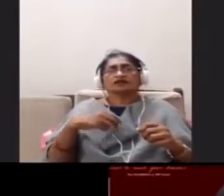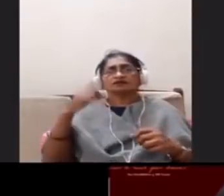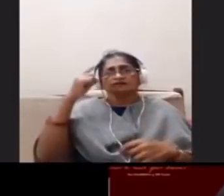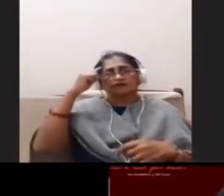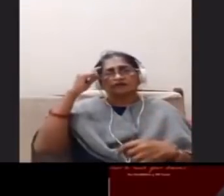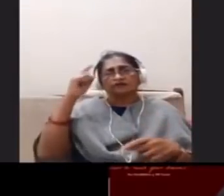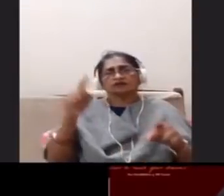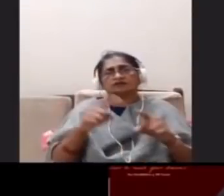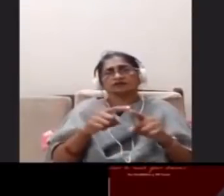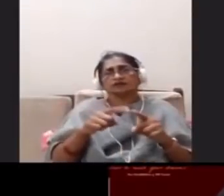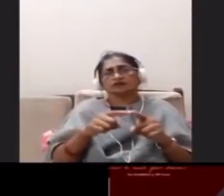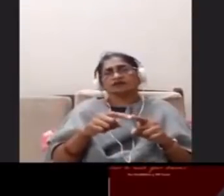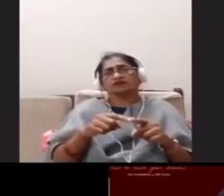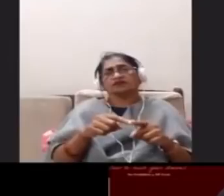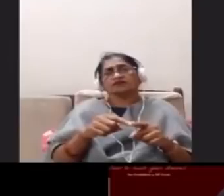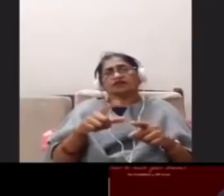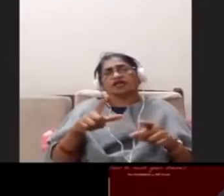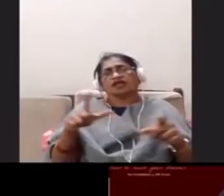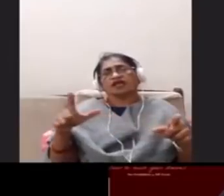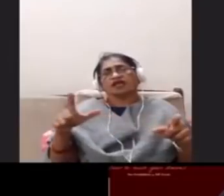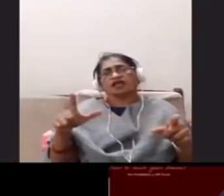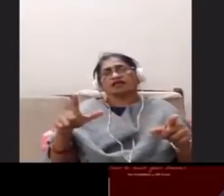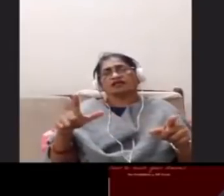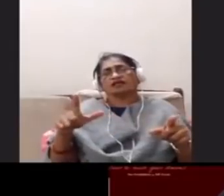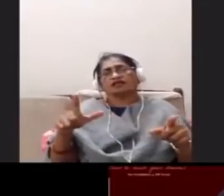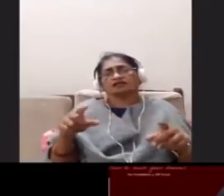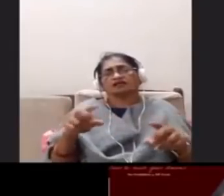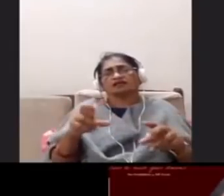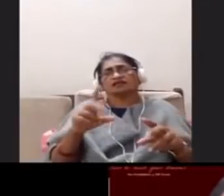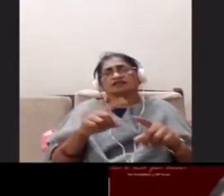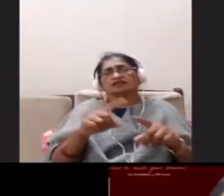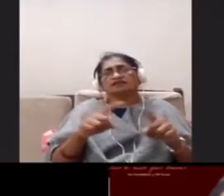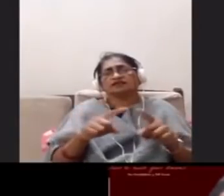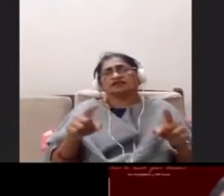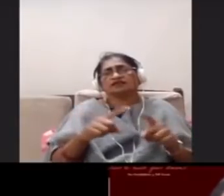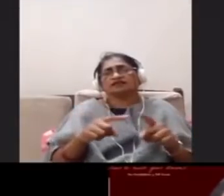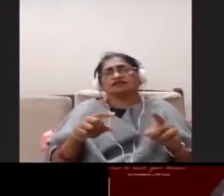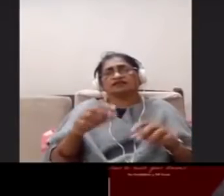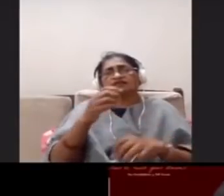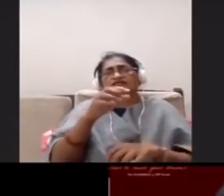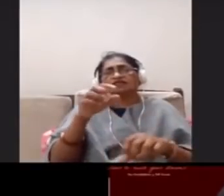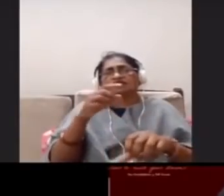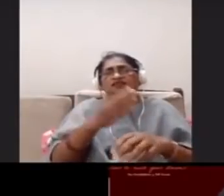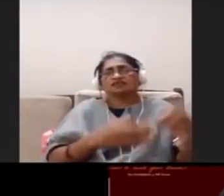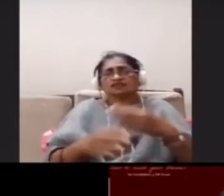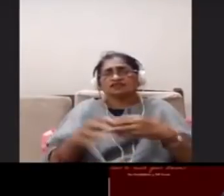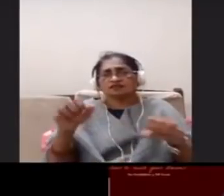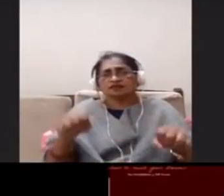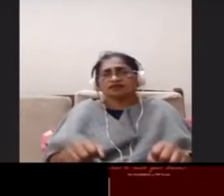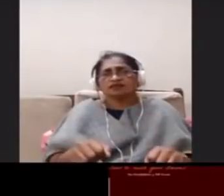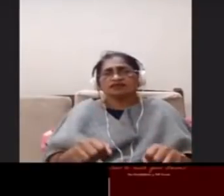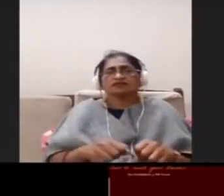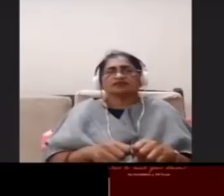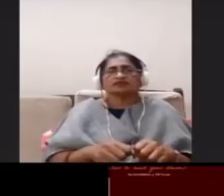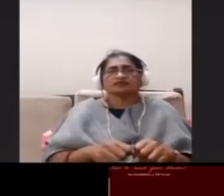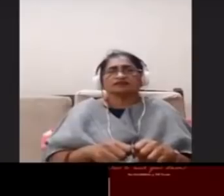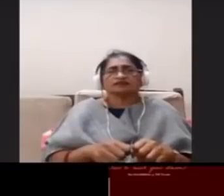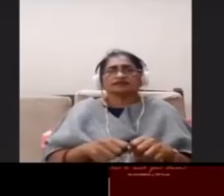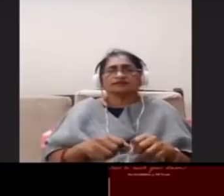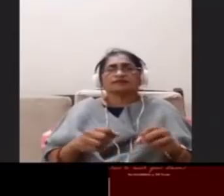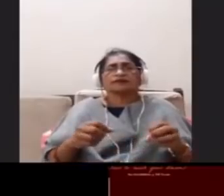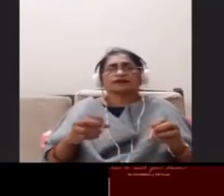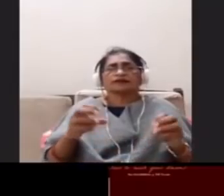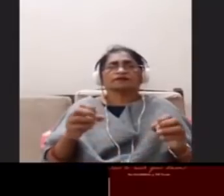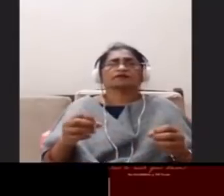dealing with the issue of lack of the reliable data for persons with disabilities. We've just had a census in Kenya which has postulated